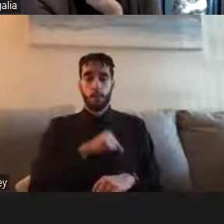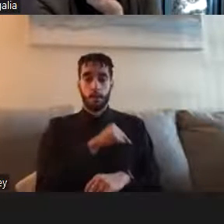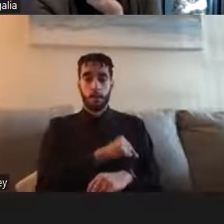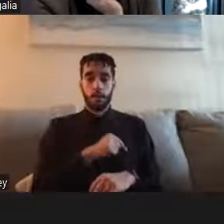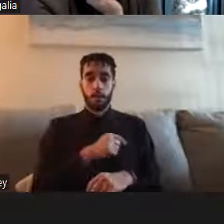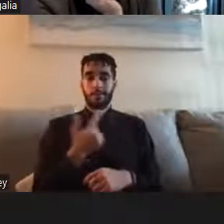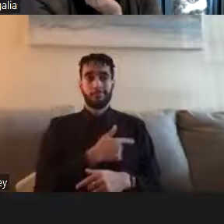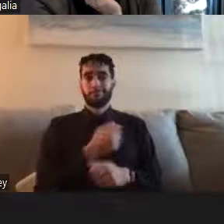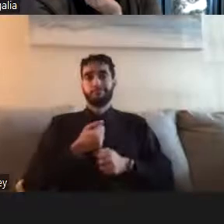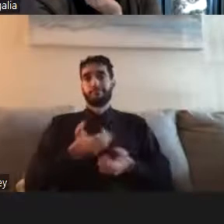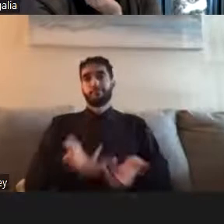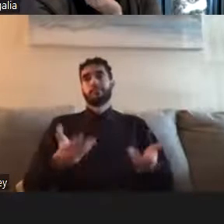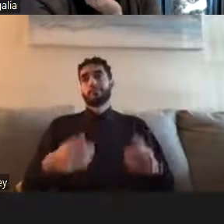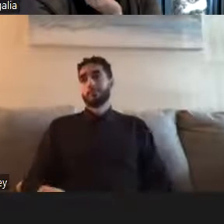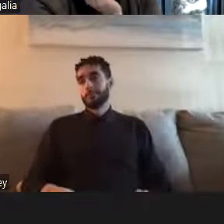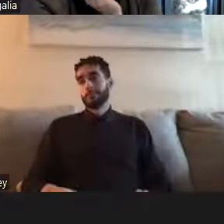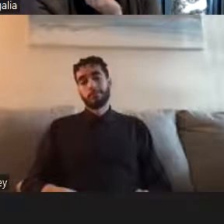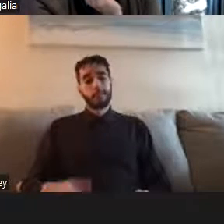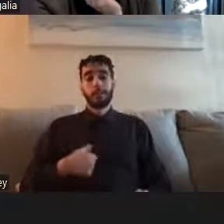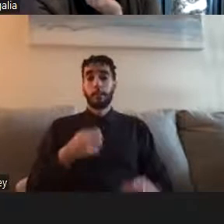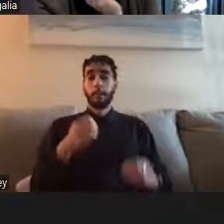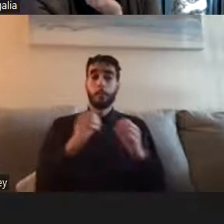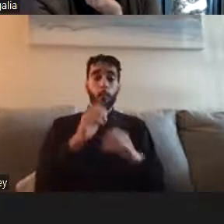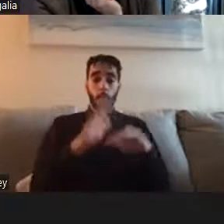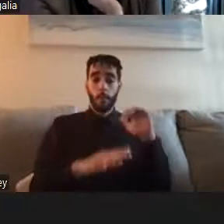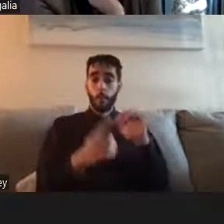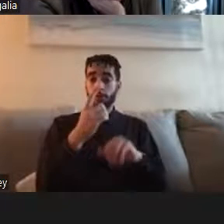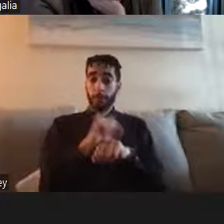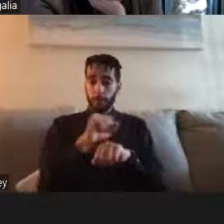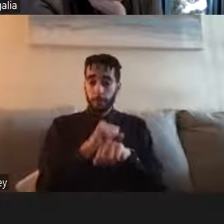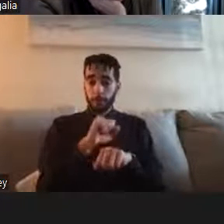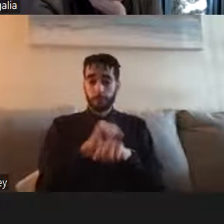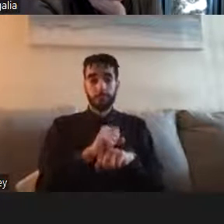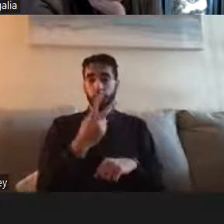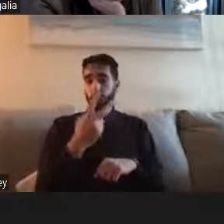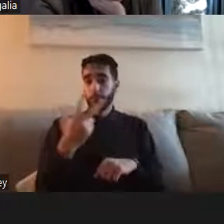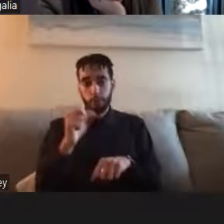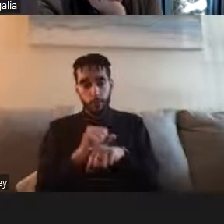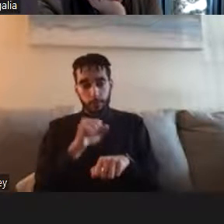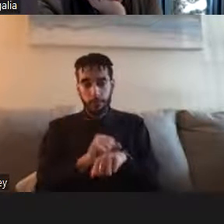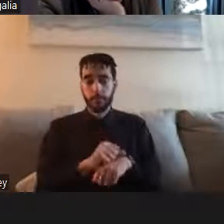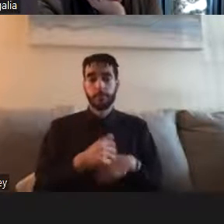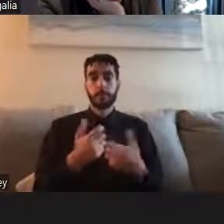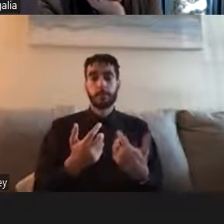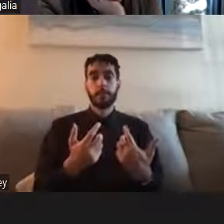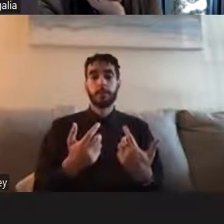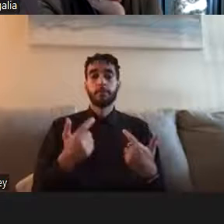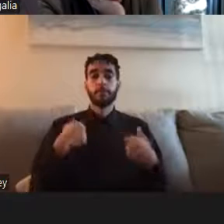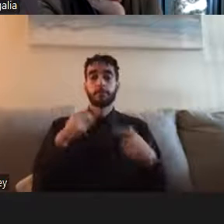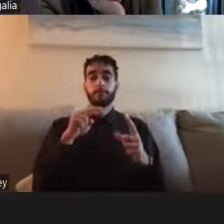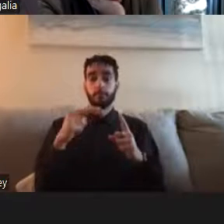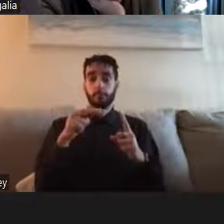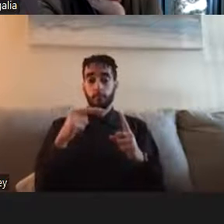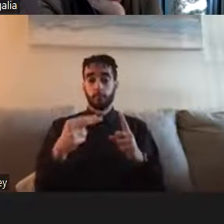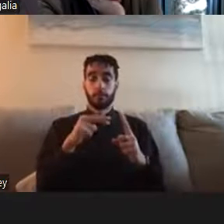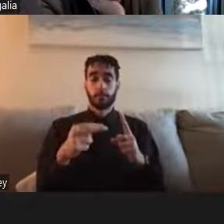They're working multiple jobs. And so I just want to tell you from a professional caregiver and a person